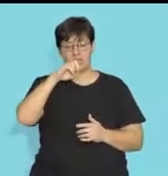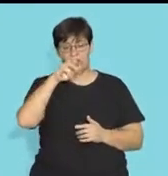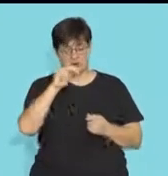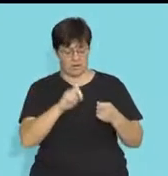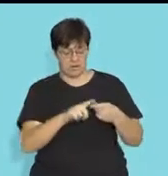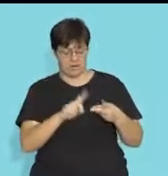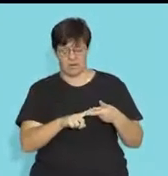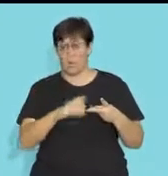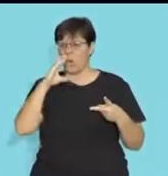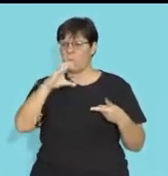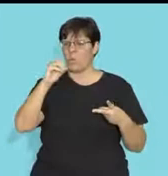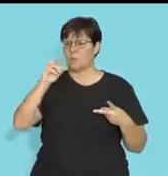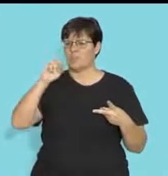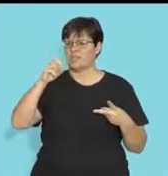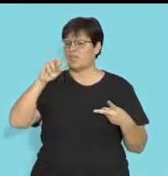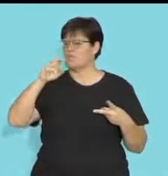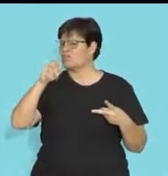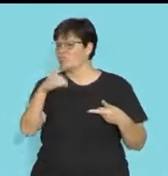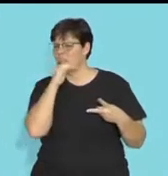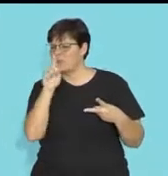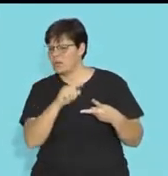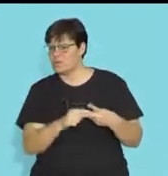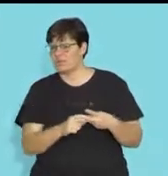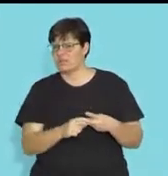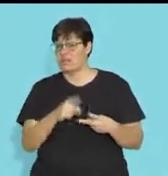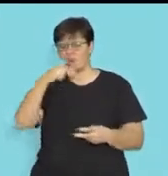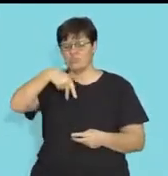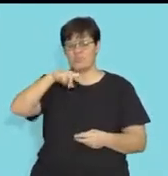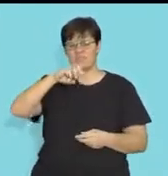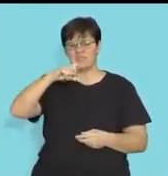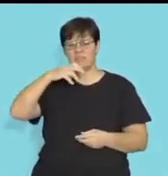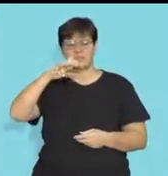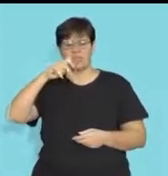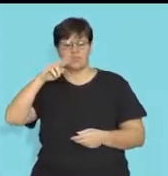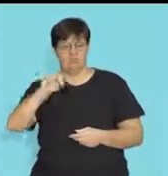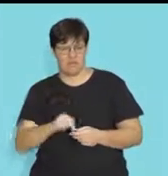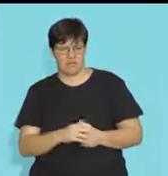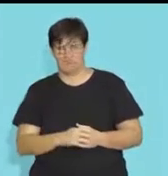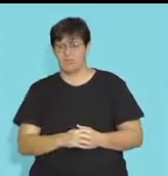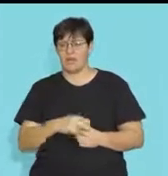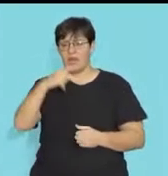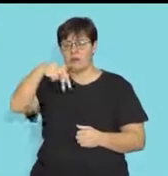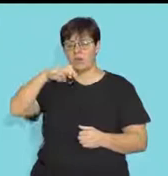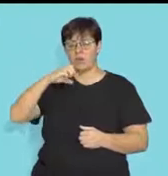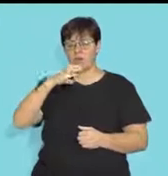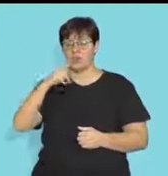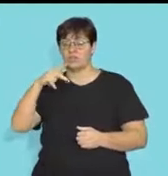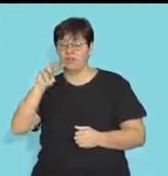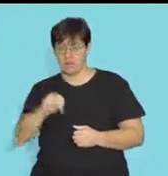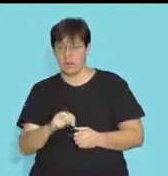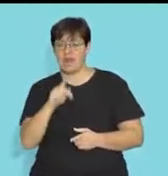evaporation. What does condensation mean? What is precipitation? the concept of